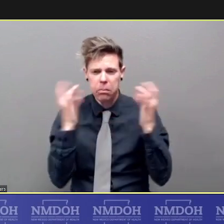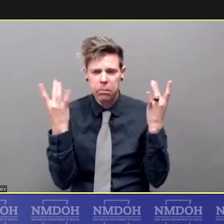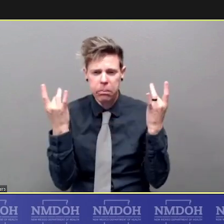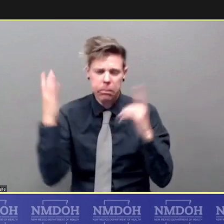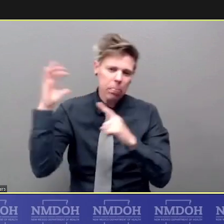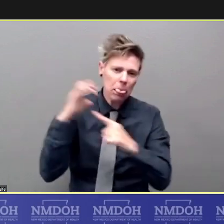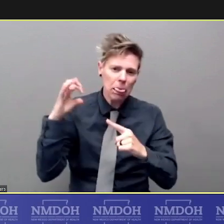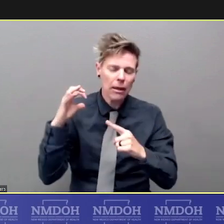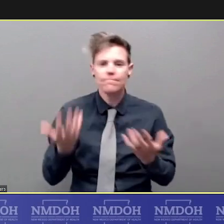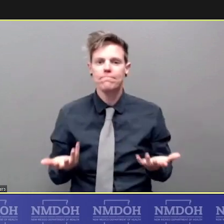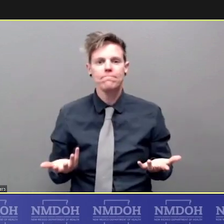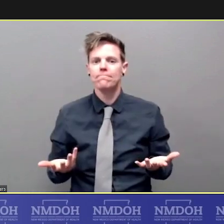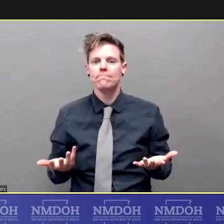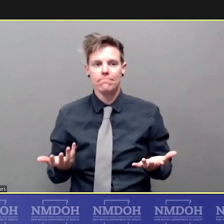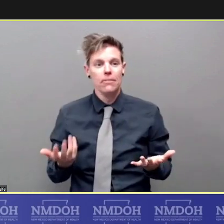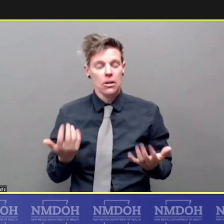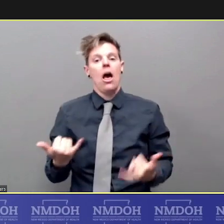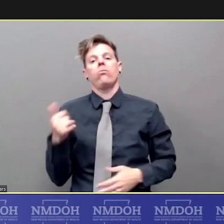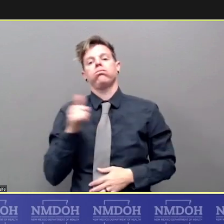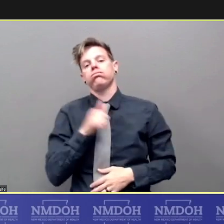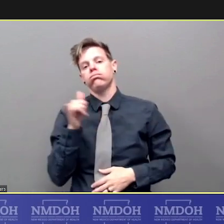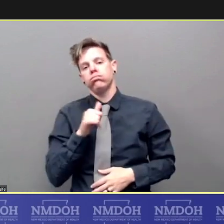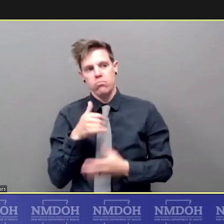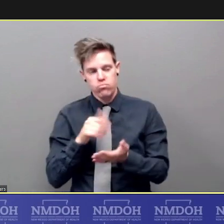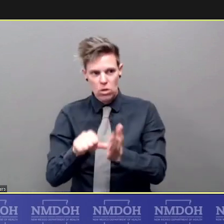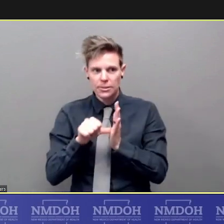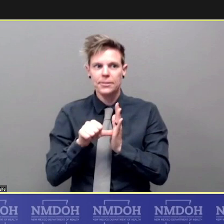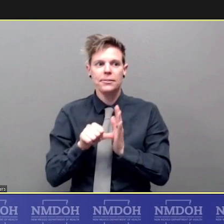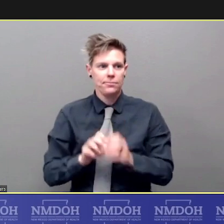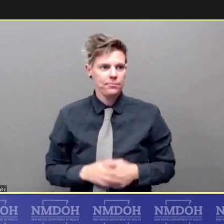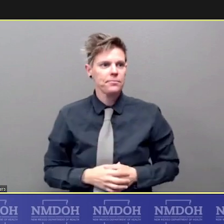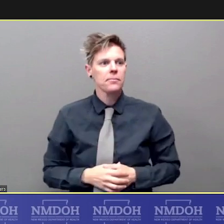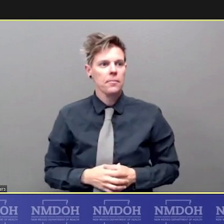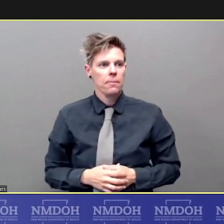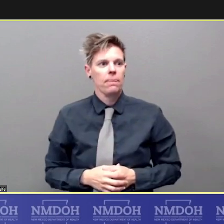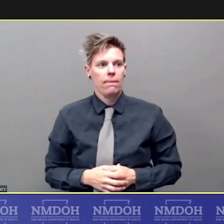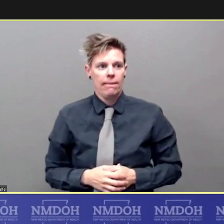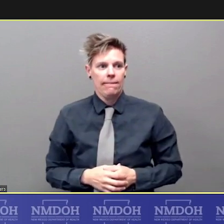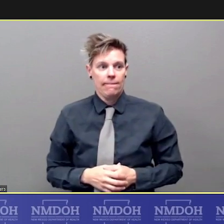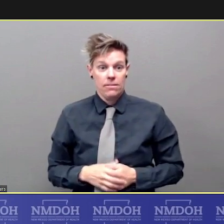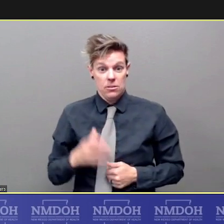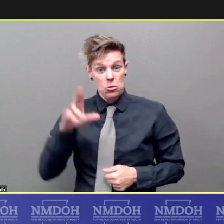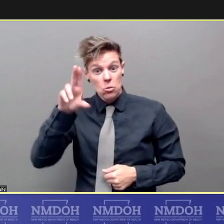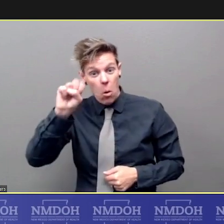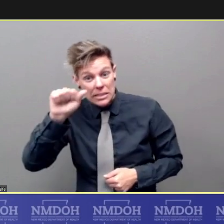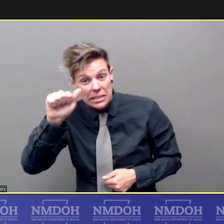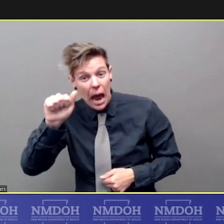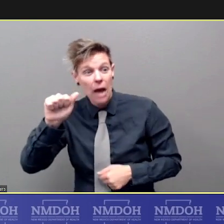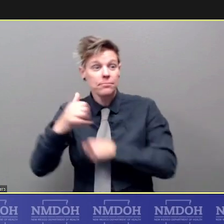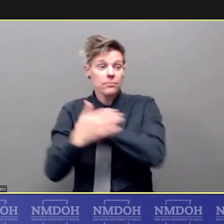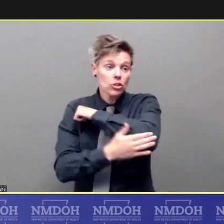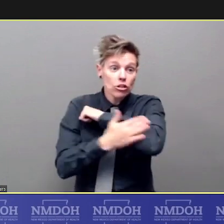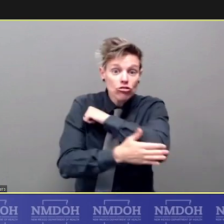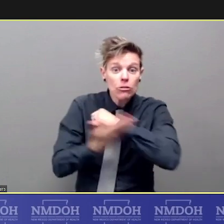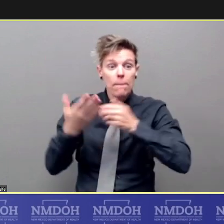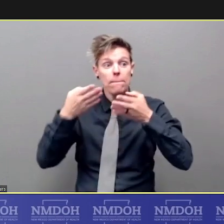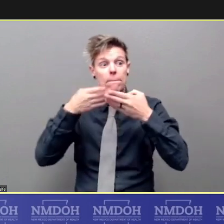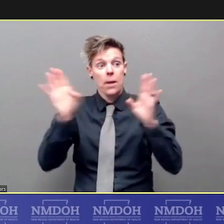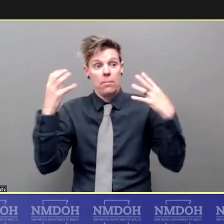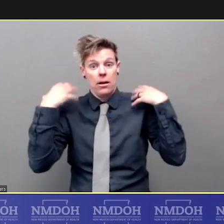and the nation and the world, and public health workers as well. And we did a little polling today and saw that a lot of